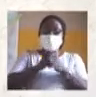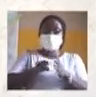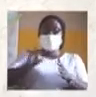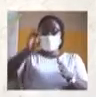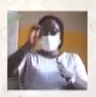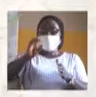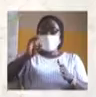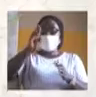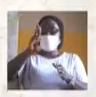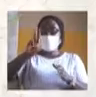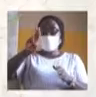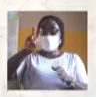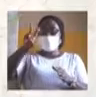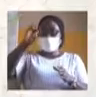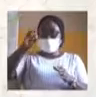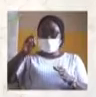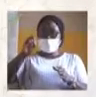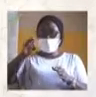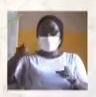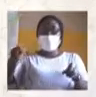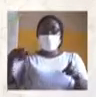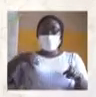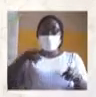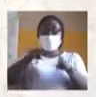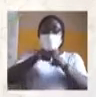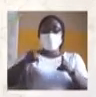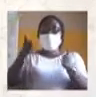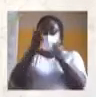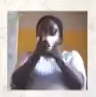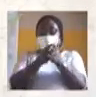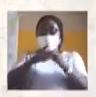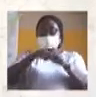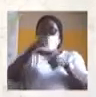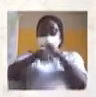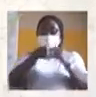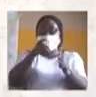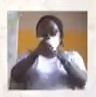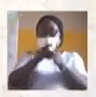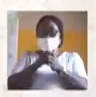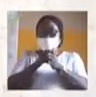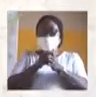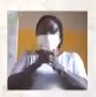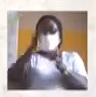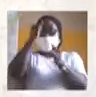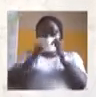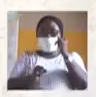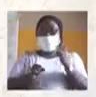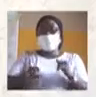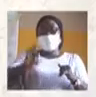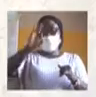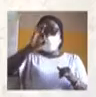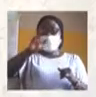different types of demand and finally factors that affect demand. Viewers at